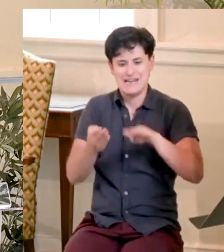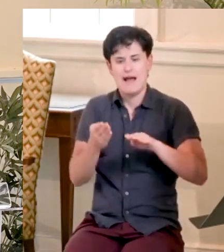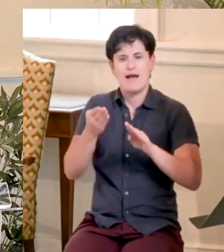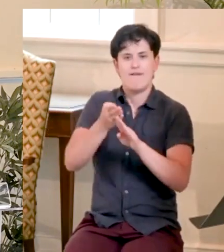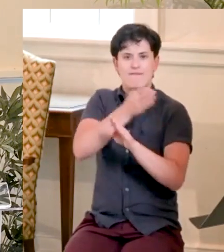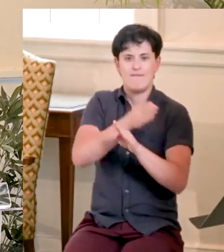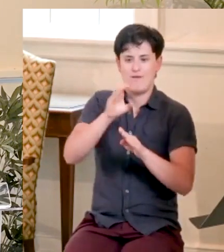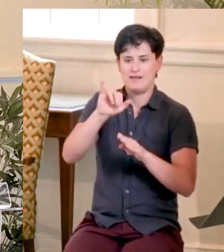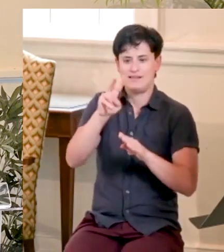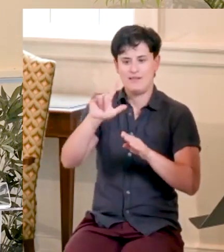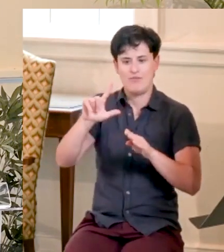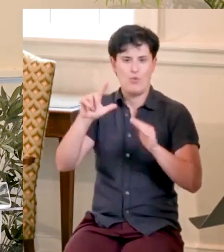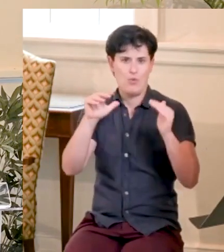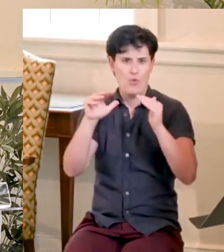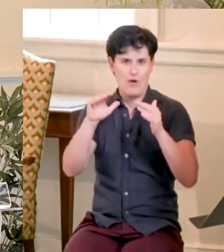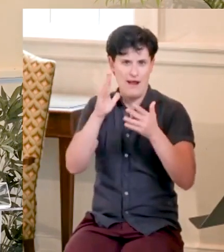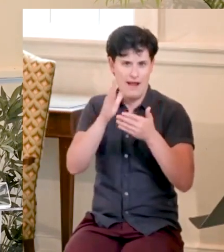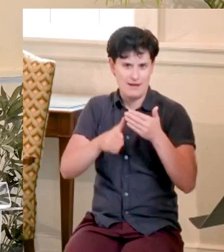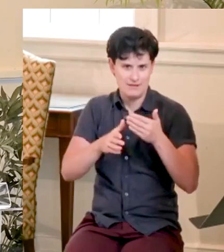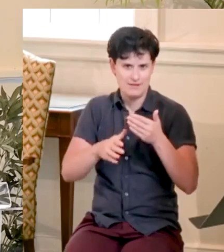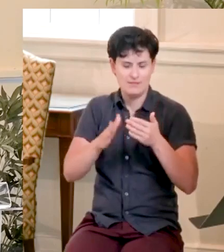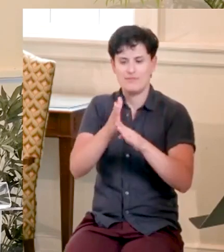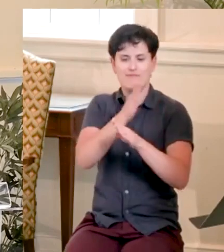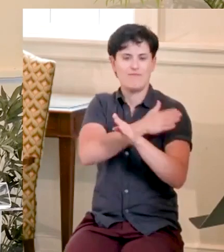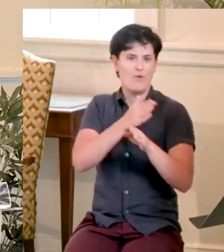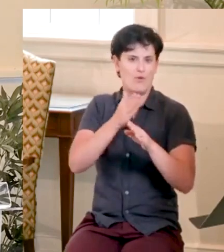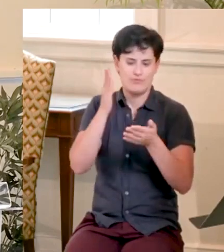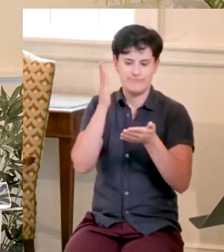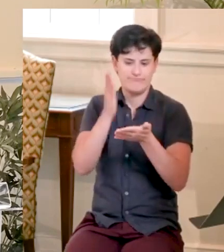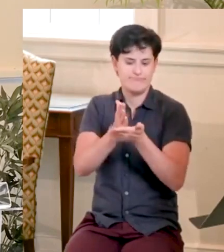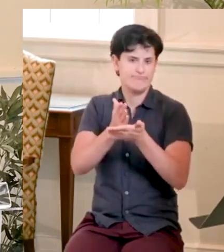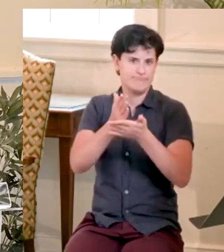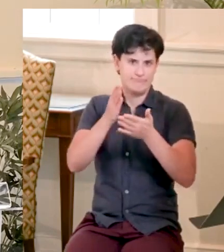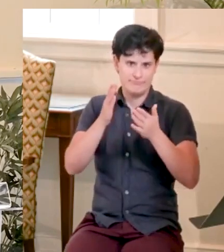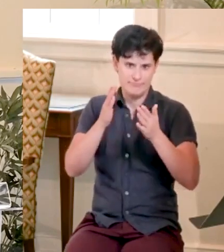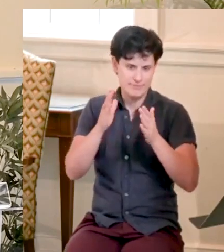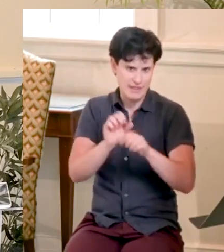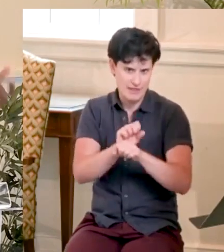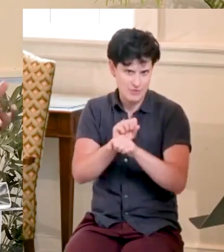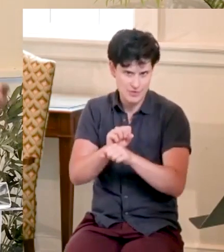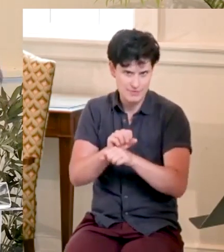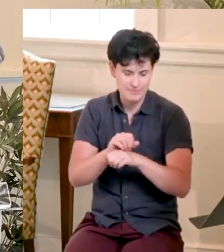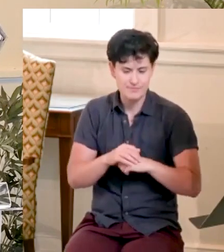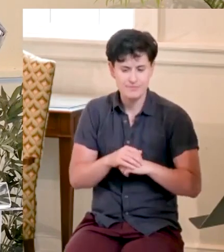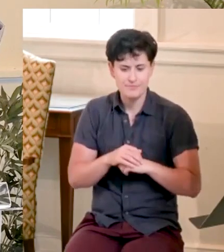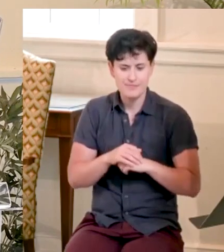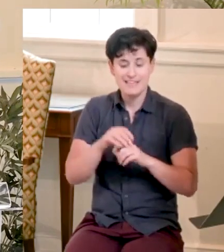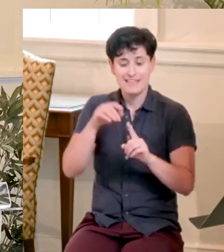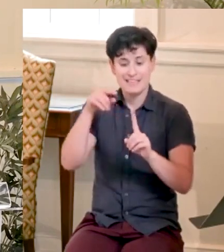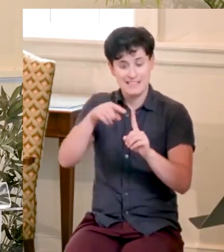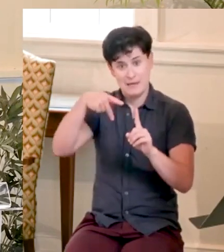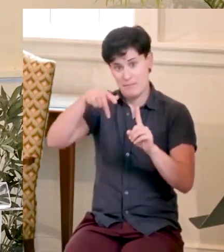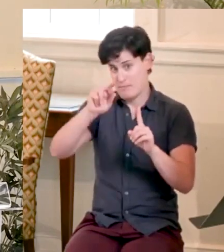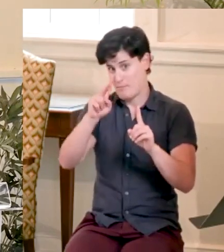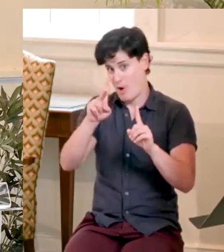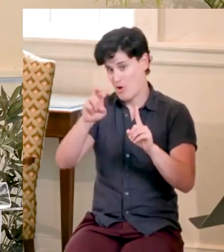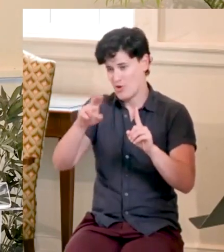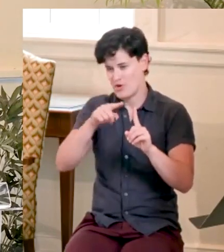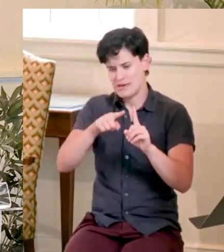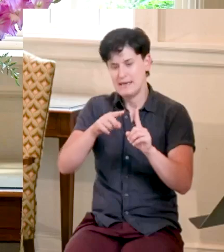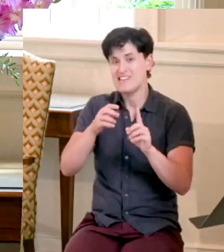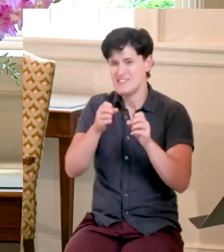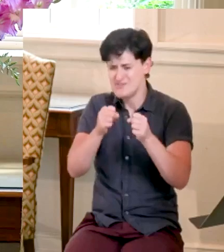emancipation. He spent his life, yet he bent his life, his own life toward